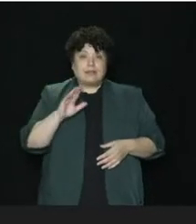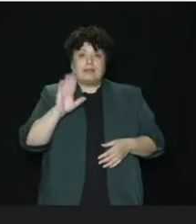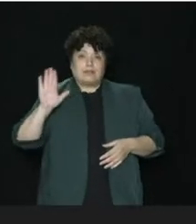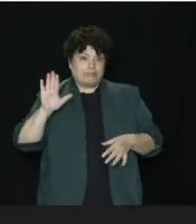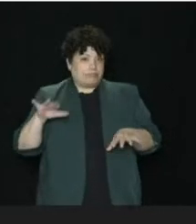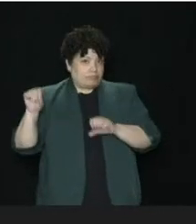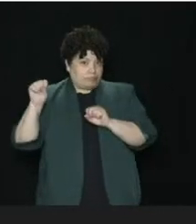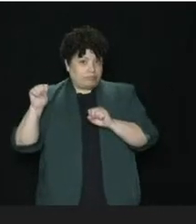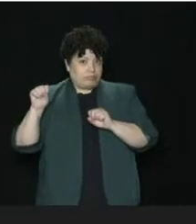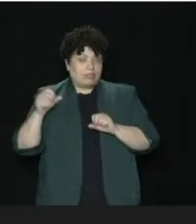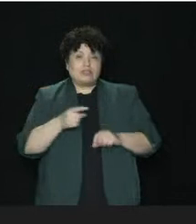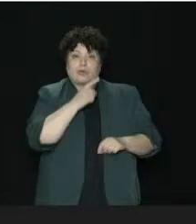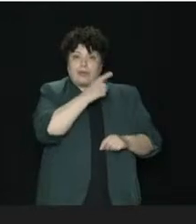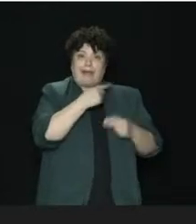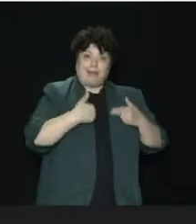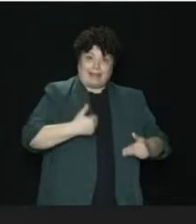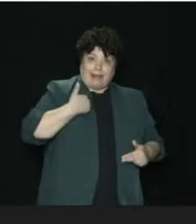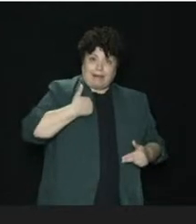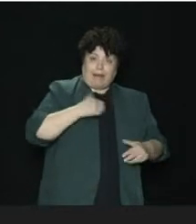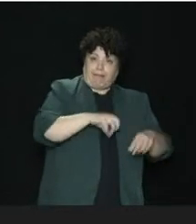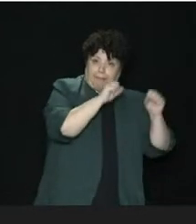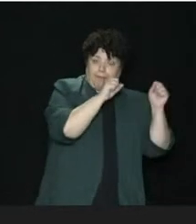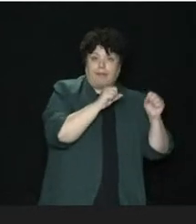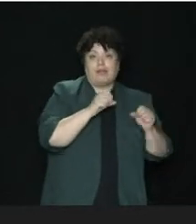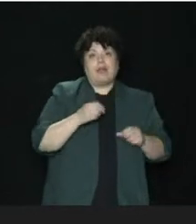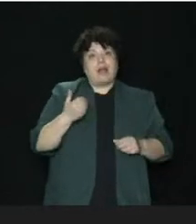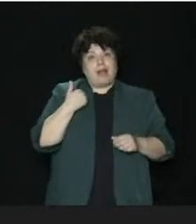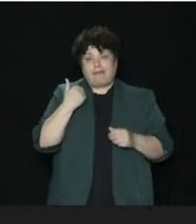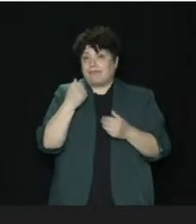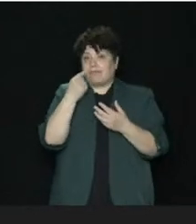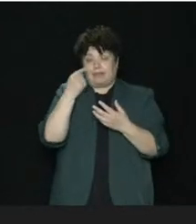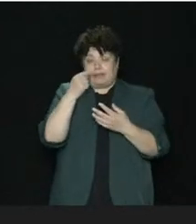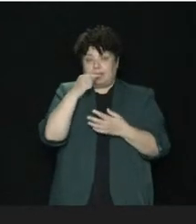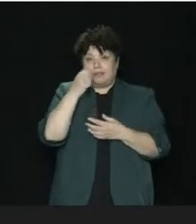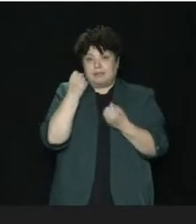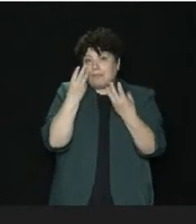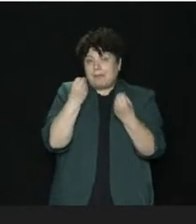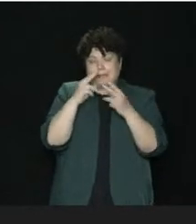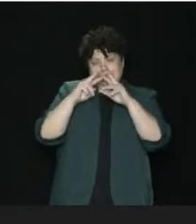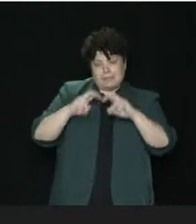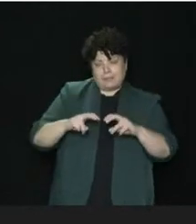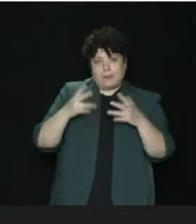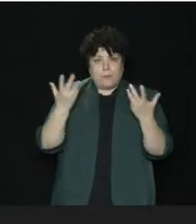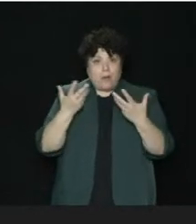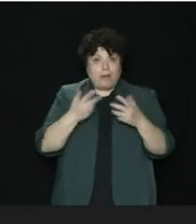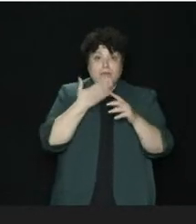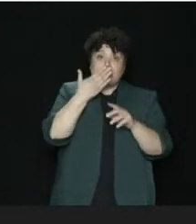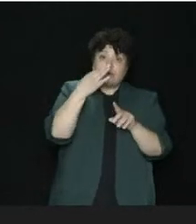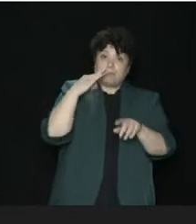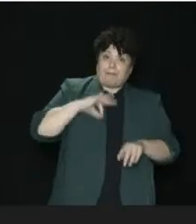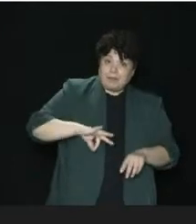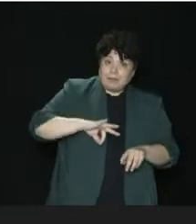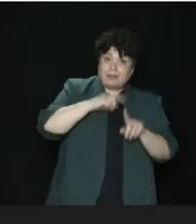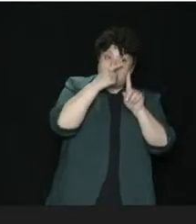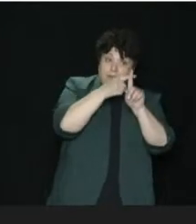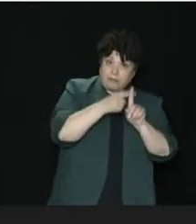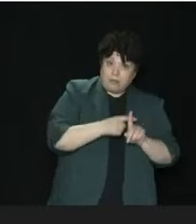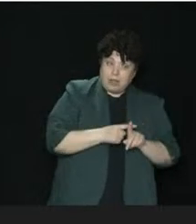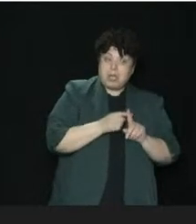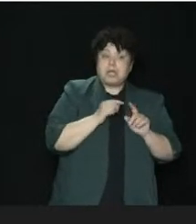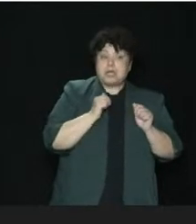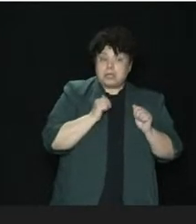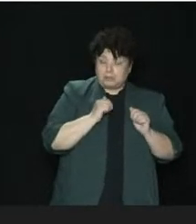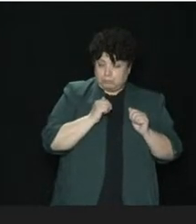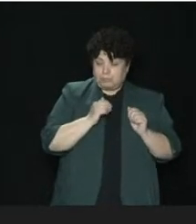So while overall benefits and risks are such that benefits might outweigh the risks, there are differences in how you look at benefits